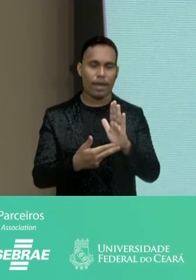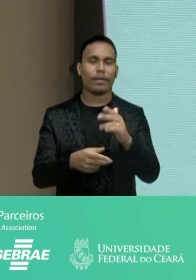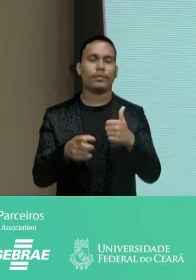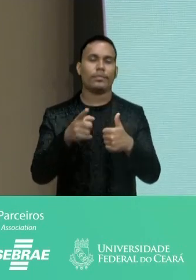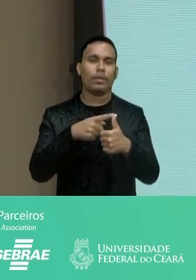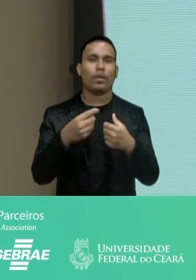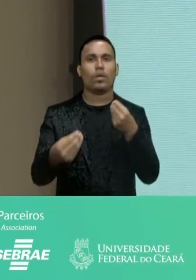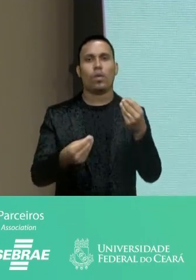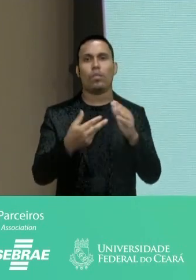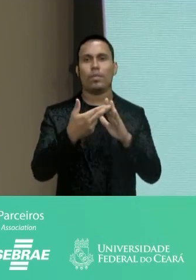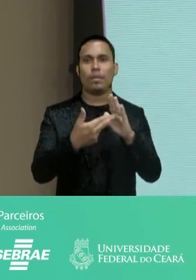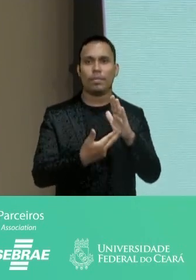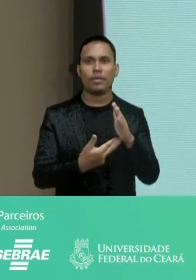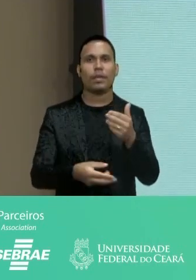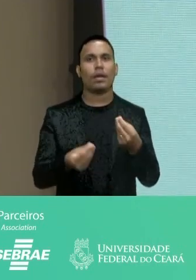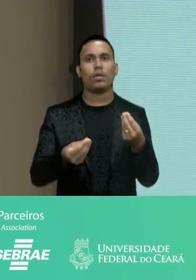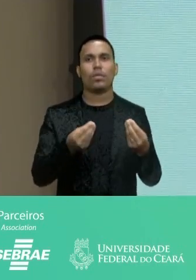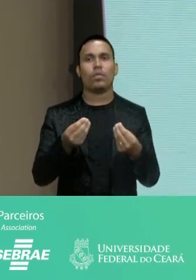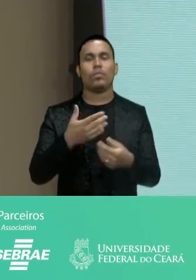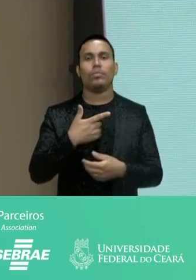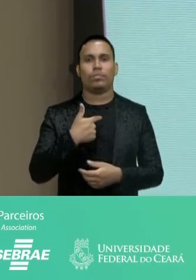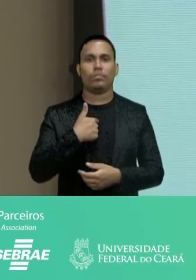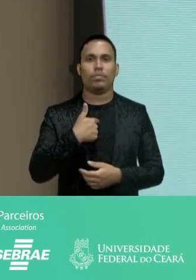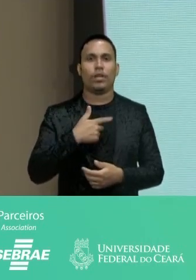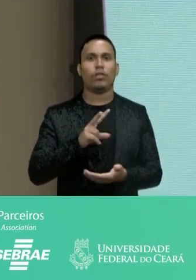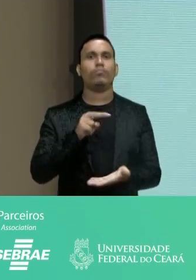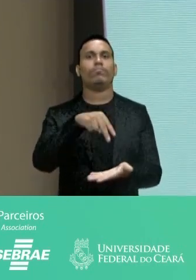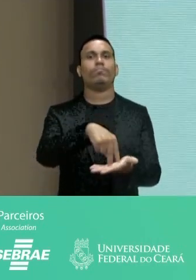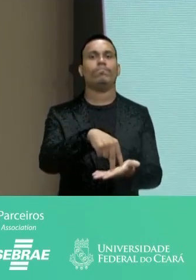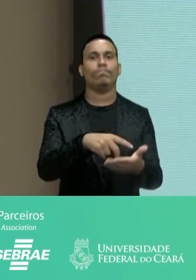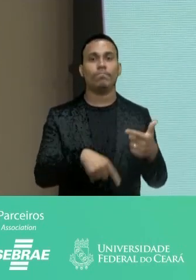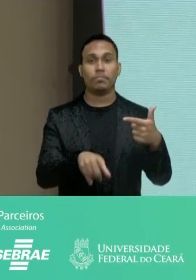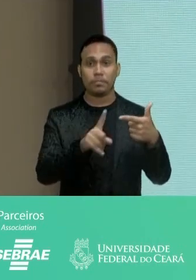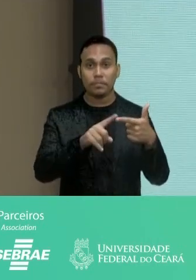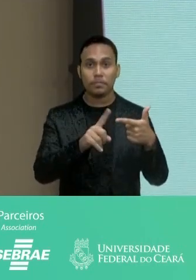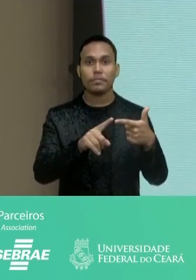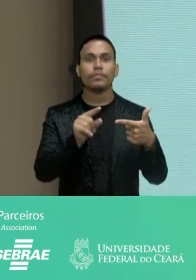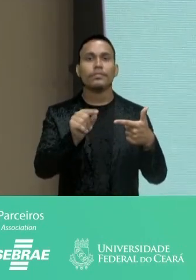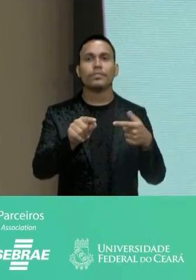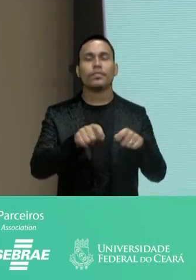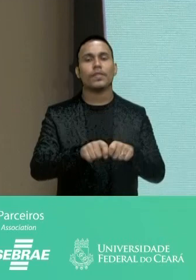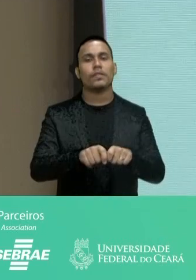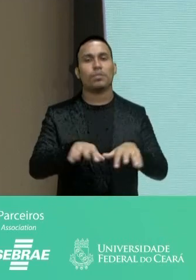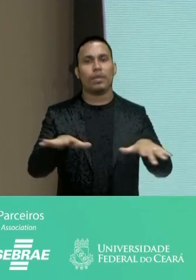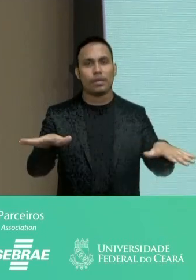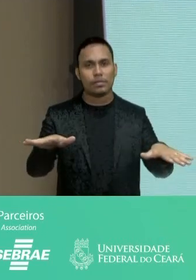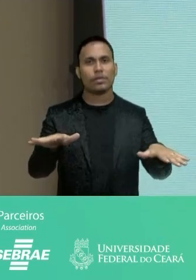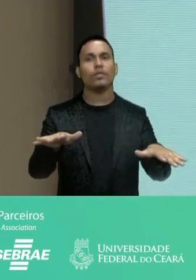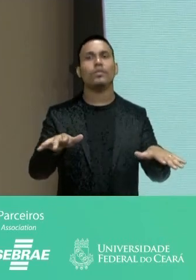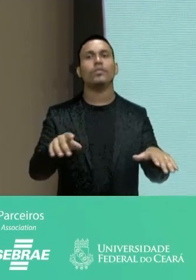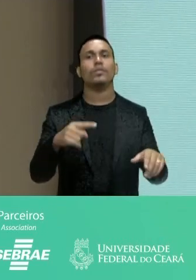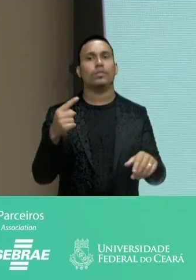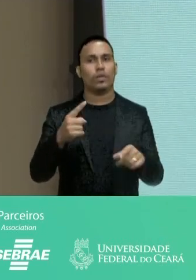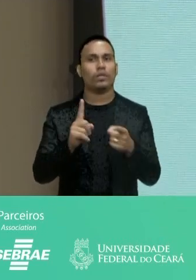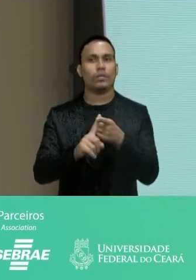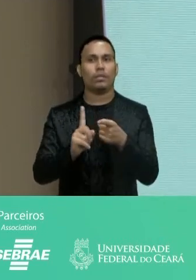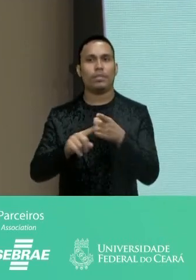to implement, how to position ourselves. And the second pillar is dissemination. And here,